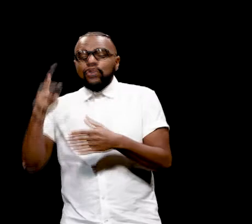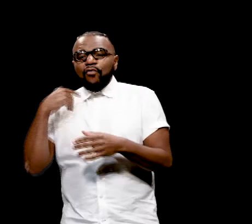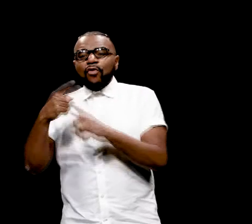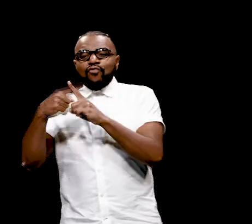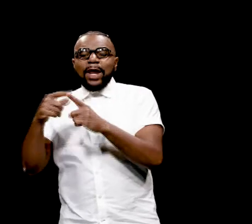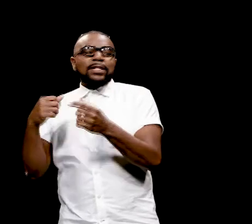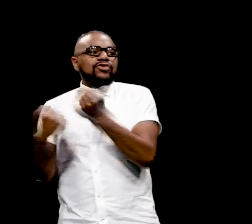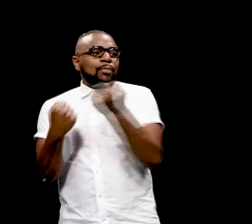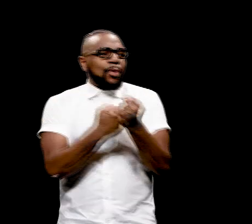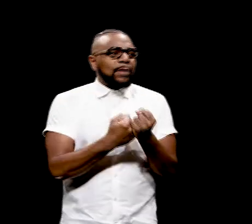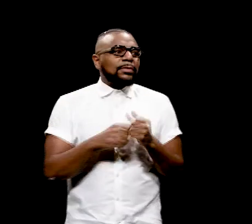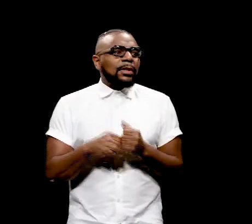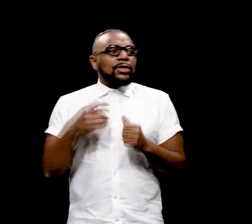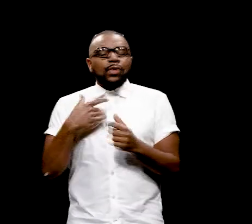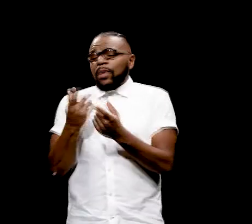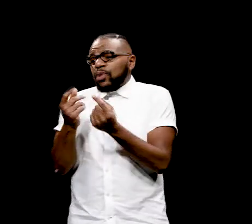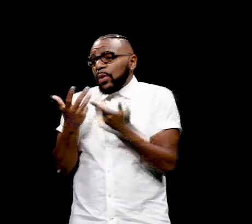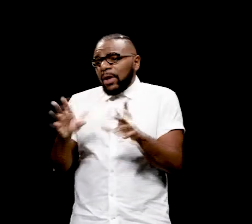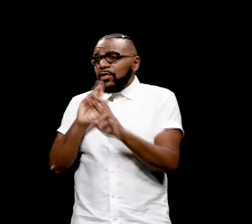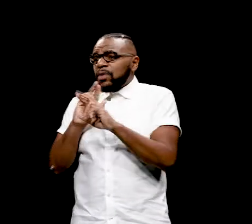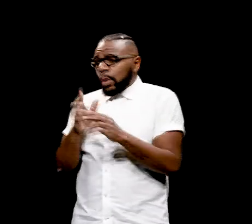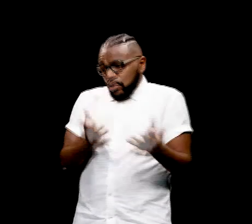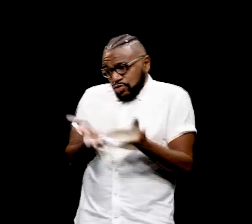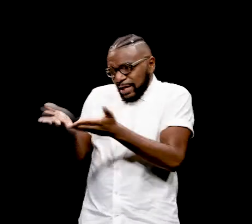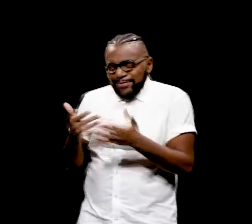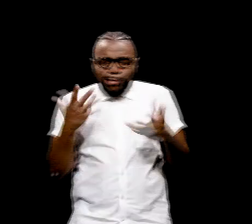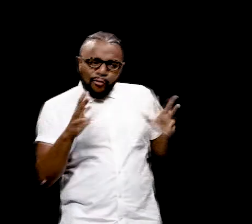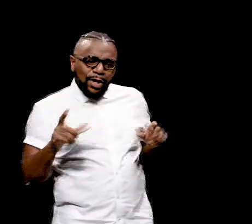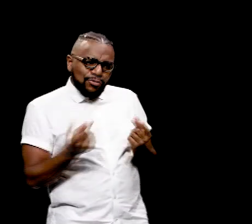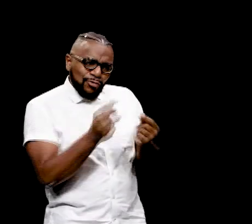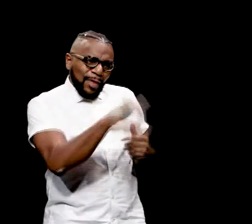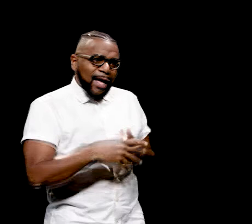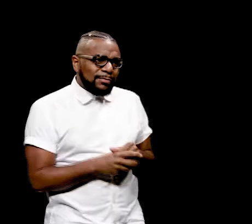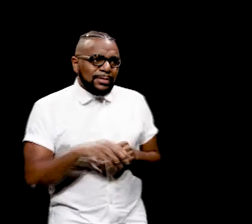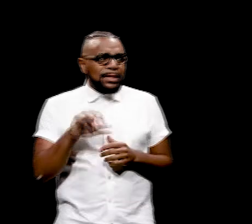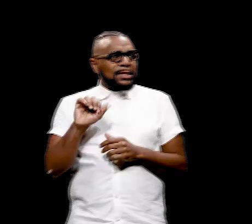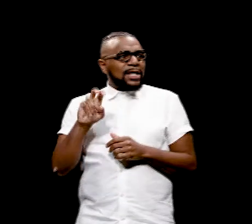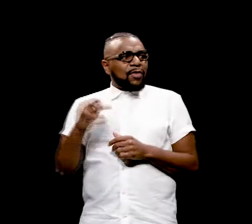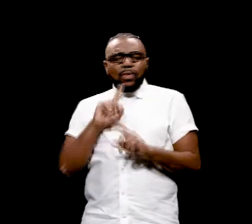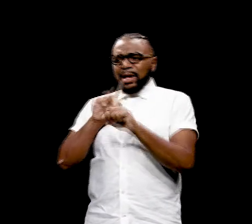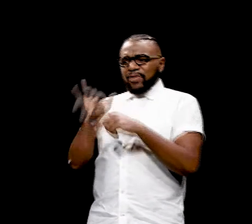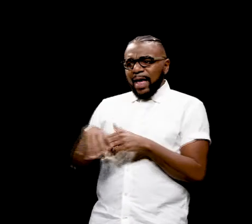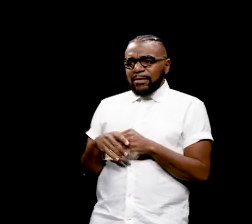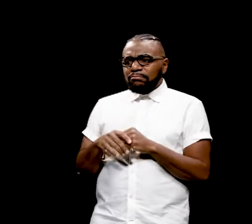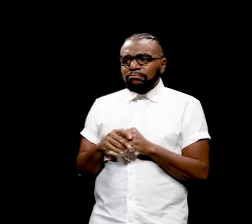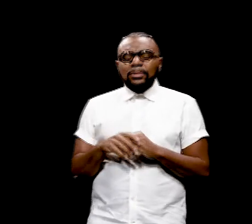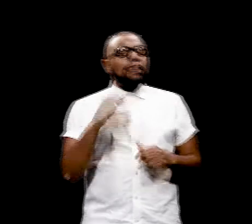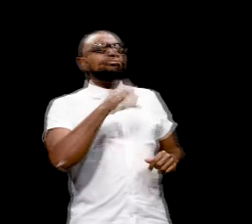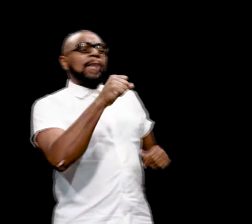So we're already doing the things that have been suggested. Excellent. Sarah, would you like a minute to respond? Yes, thank